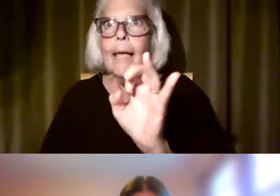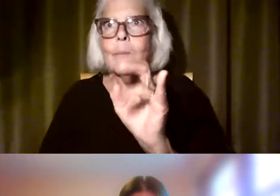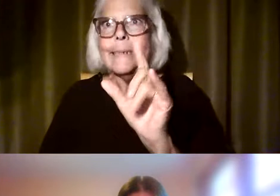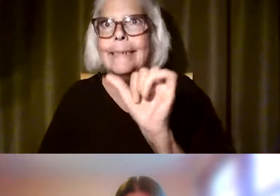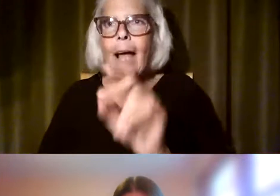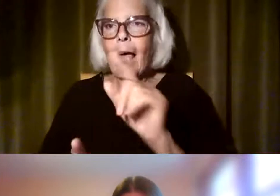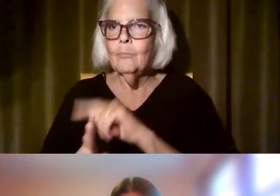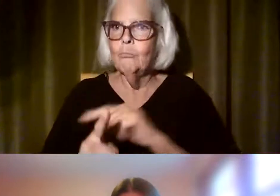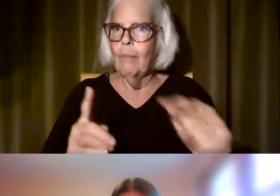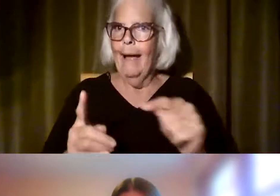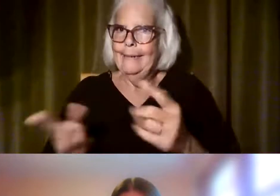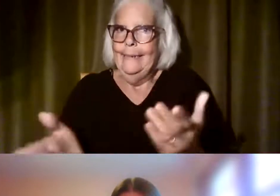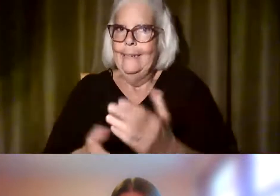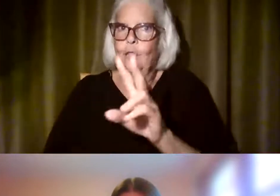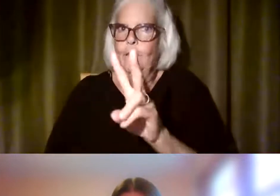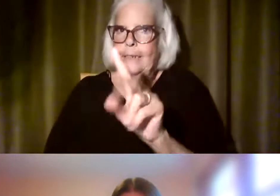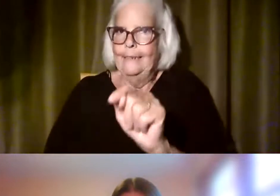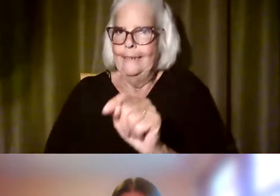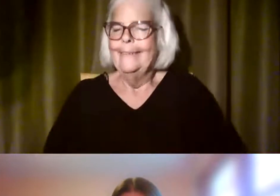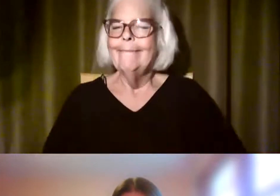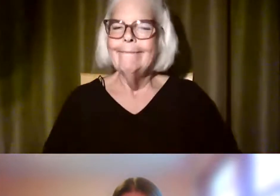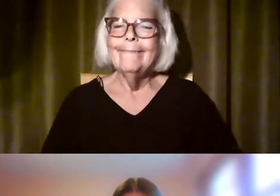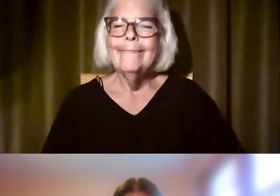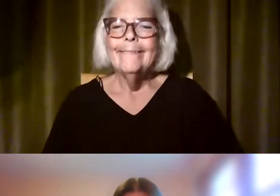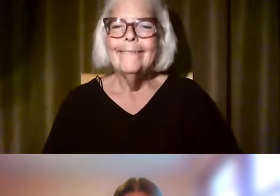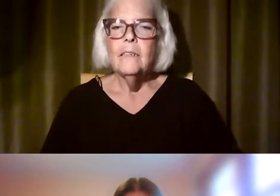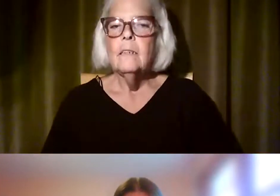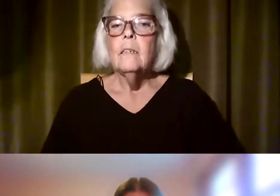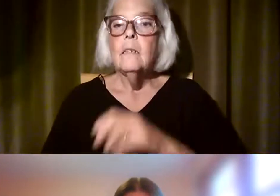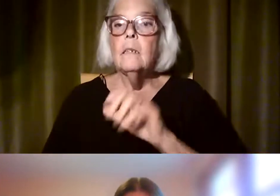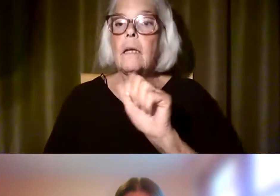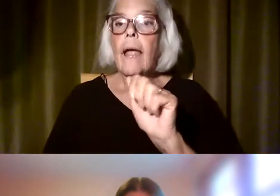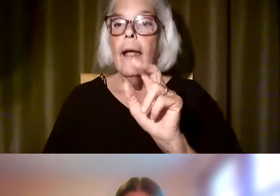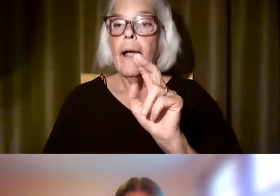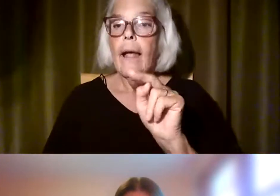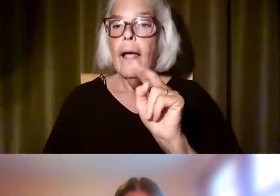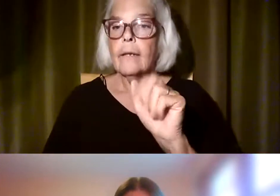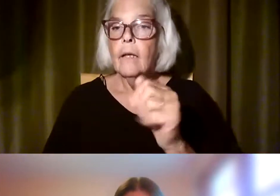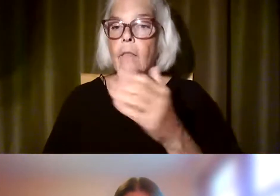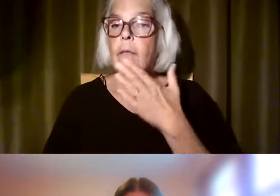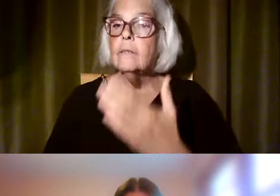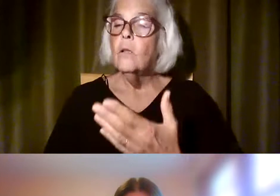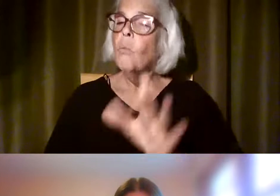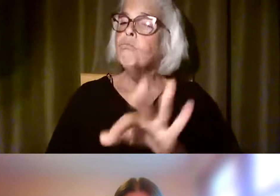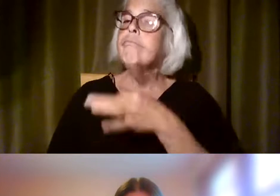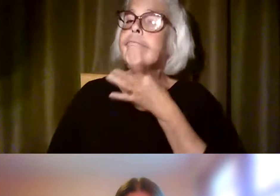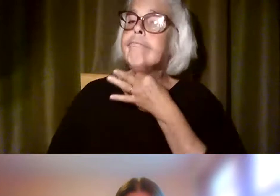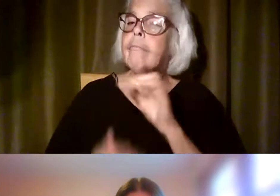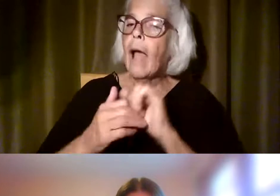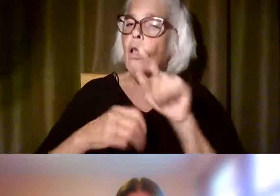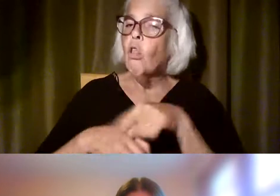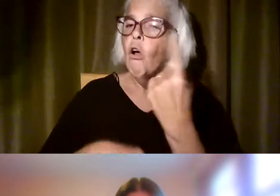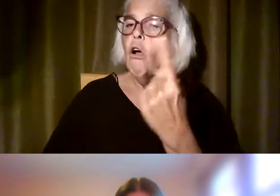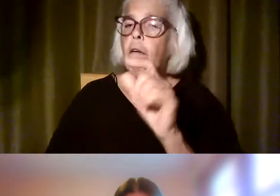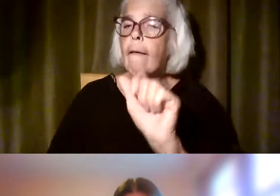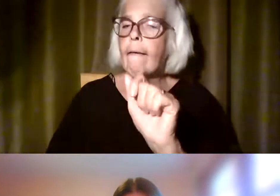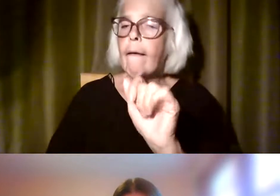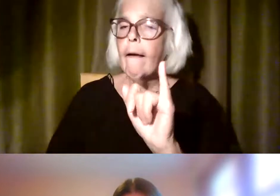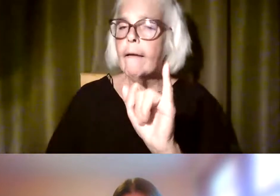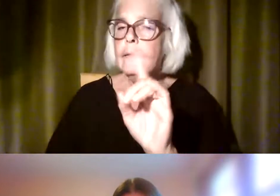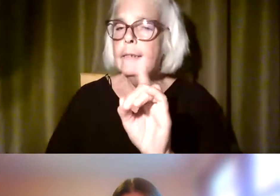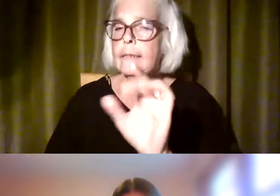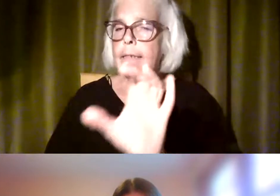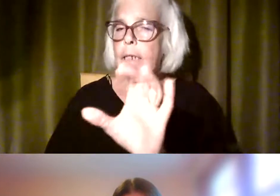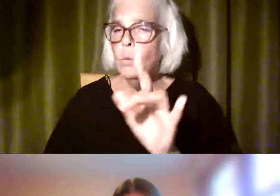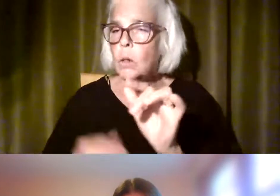Great, thank you. We have a question about how long the AIDC program will continue. Will it be reassessed